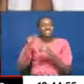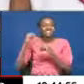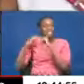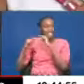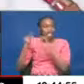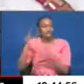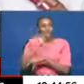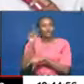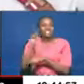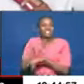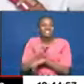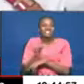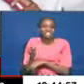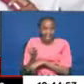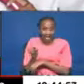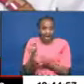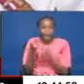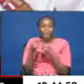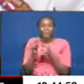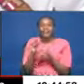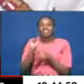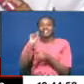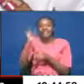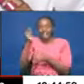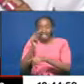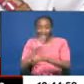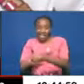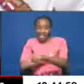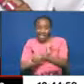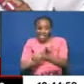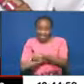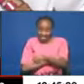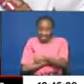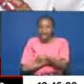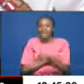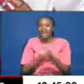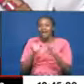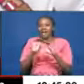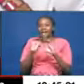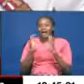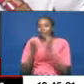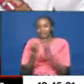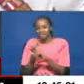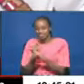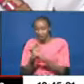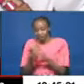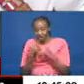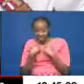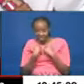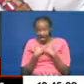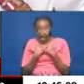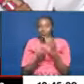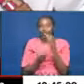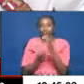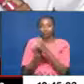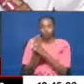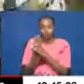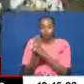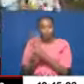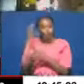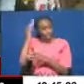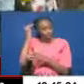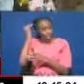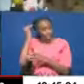Kenya, Nigeria, and South Africa are listed among key markets for hair care markets, with key market segments driving growth for hair care market on the